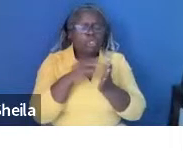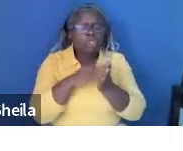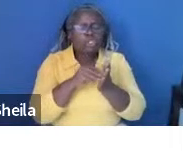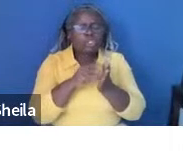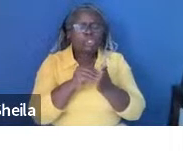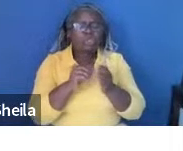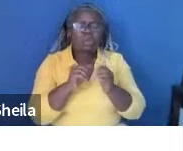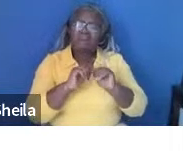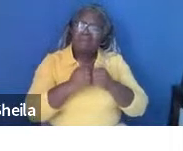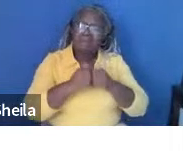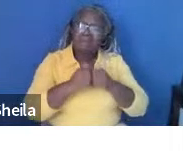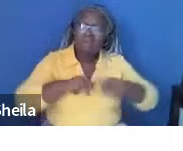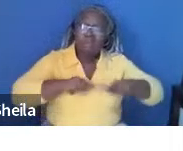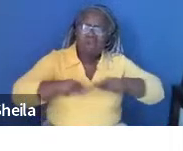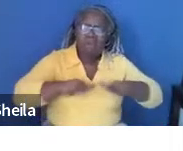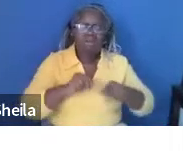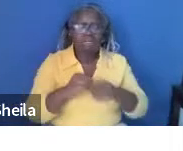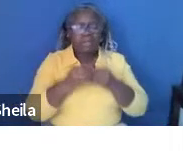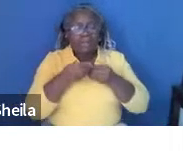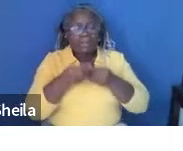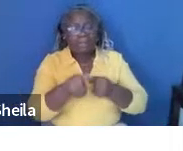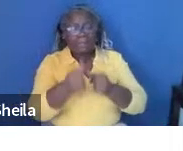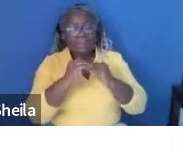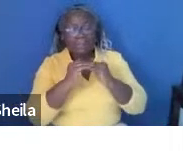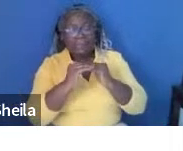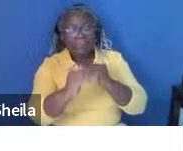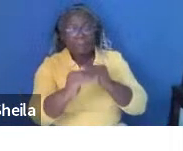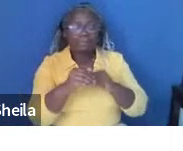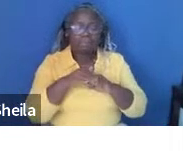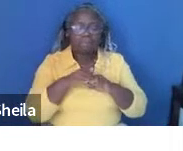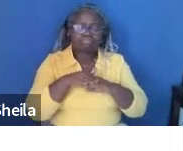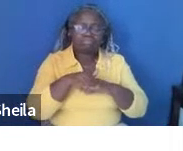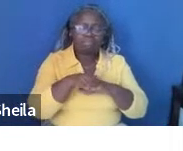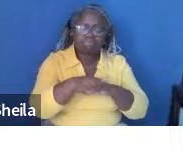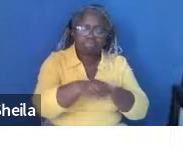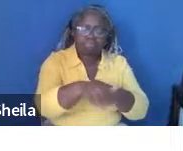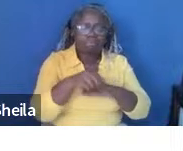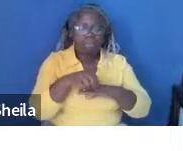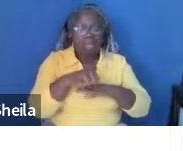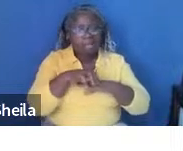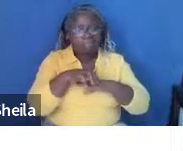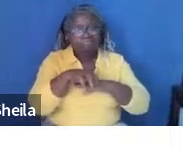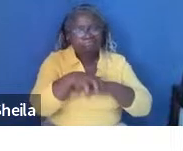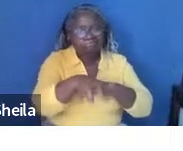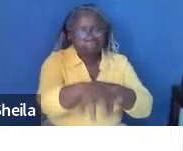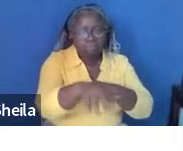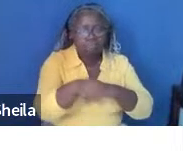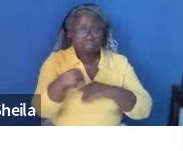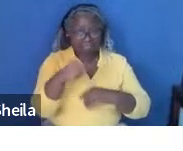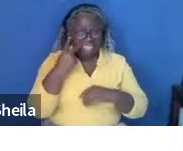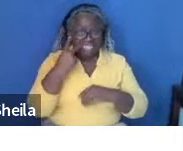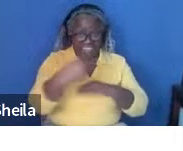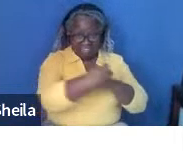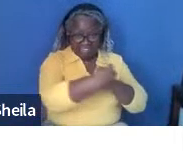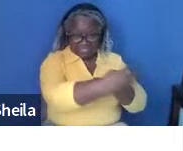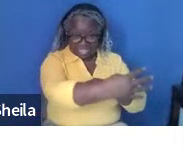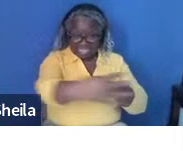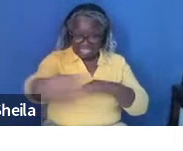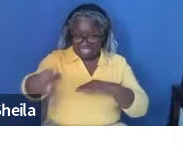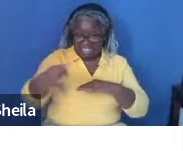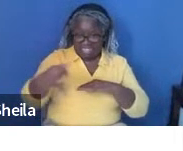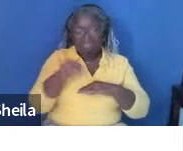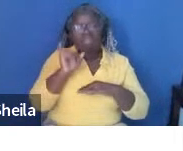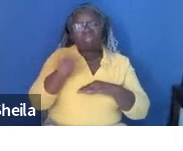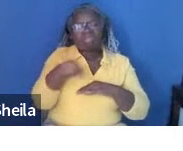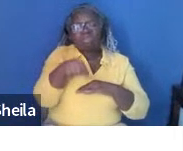crossing a street. This is all set up in a fenced yard area so that we can walk them through. I think